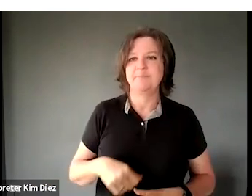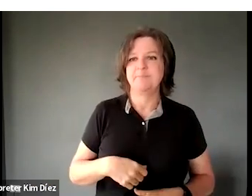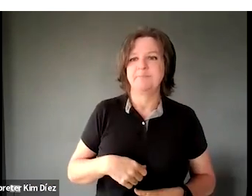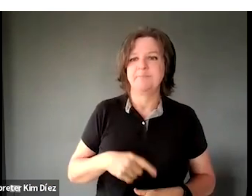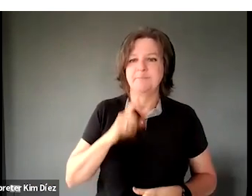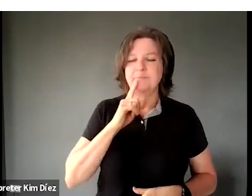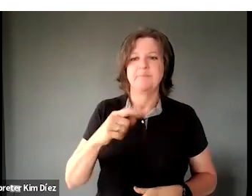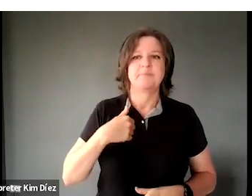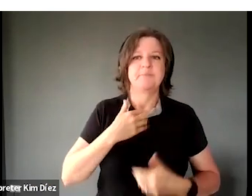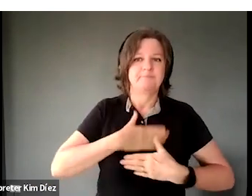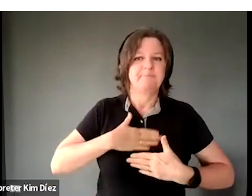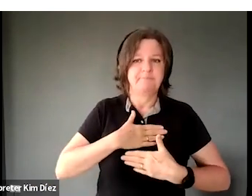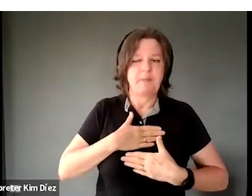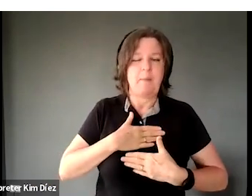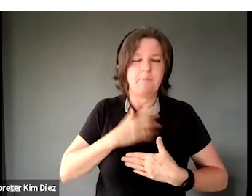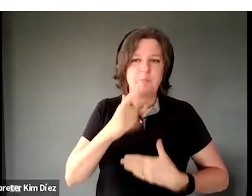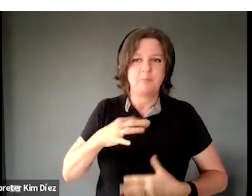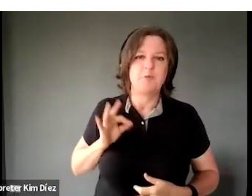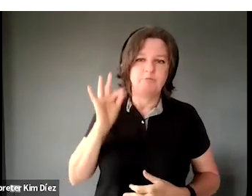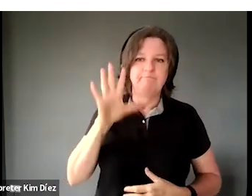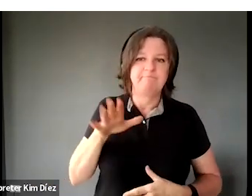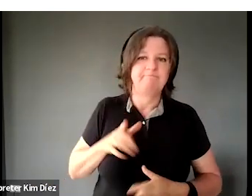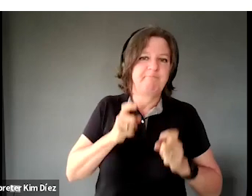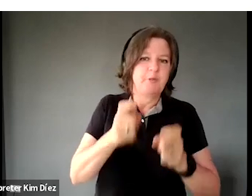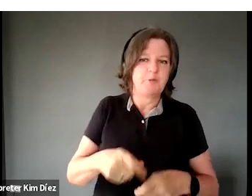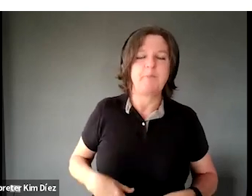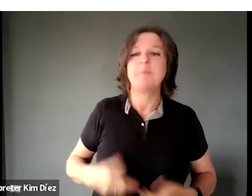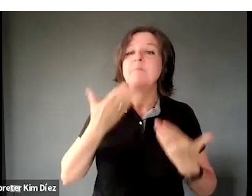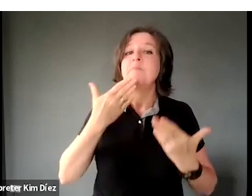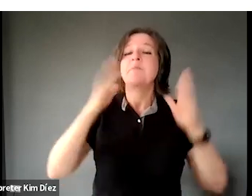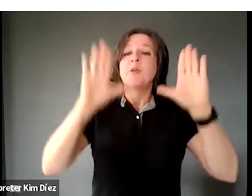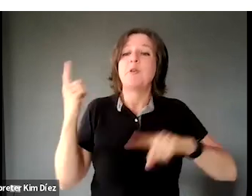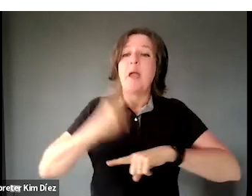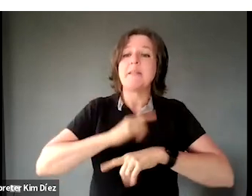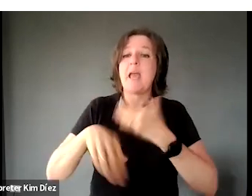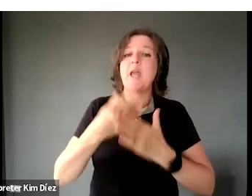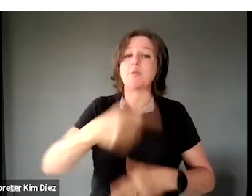Thank you. Thanks to all. And I love to contribute.